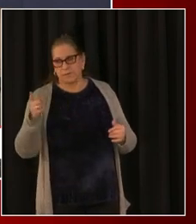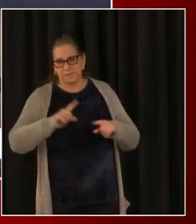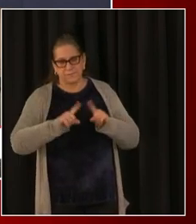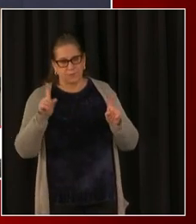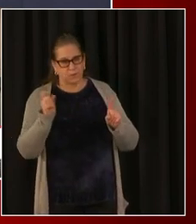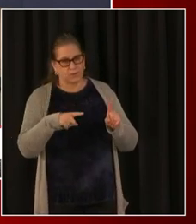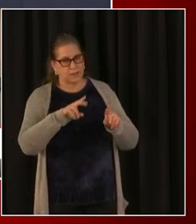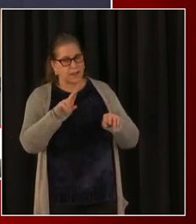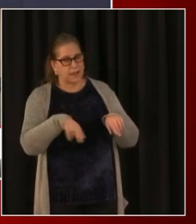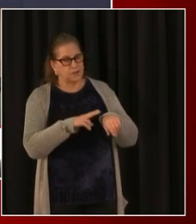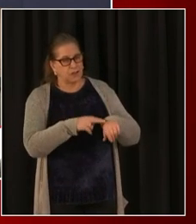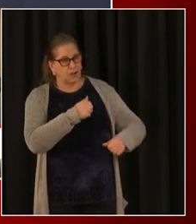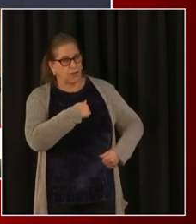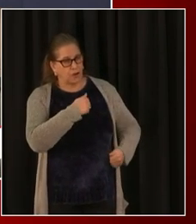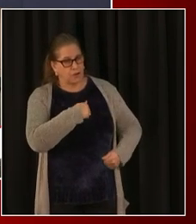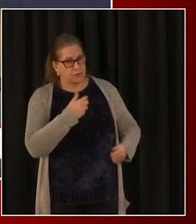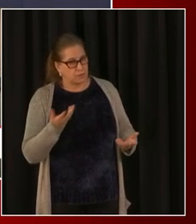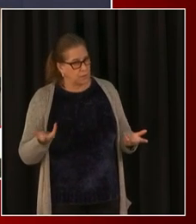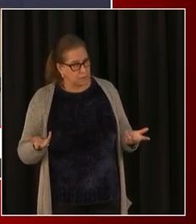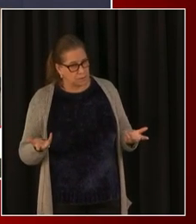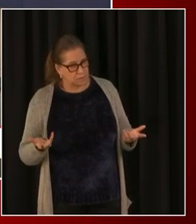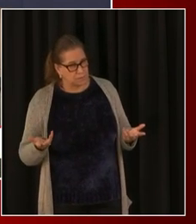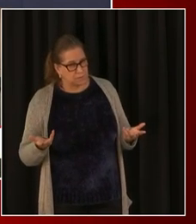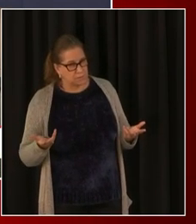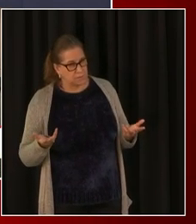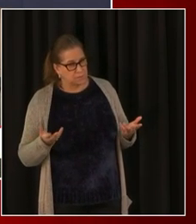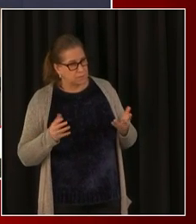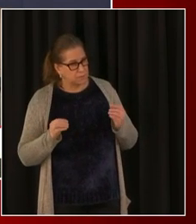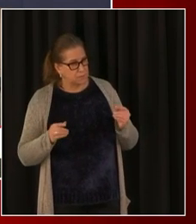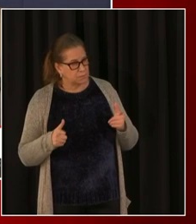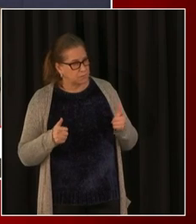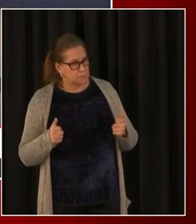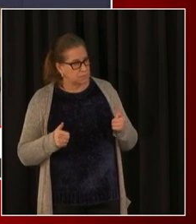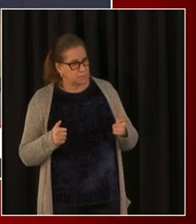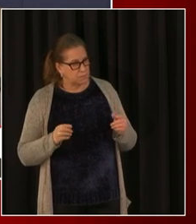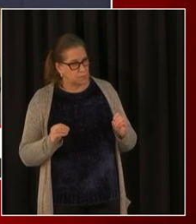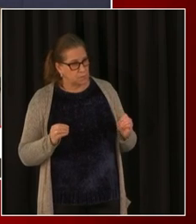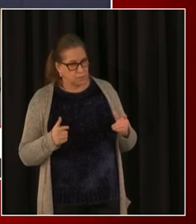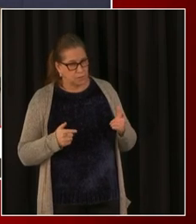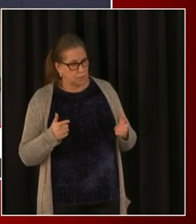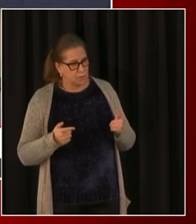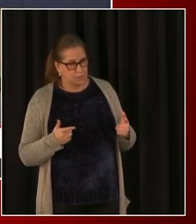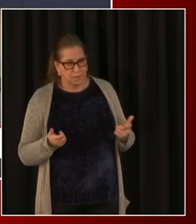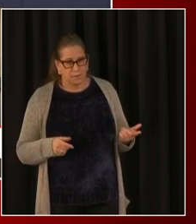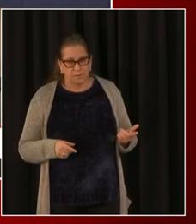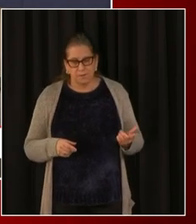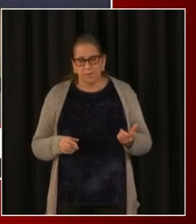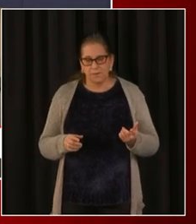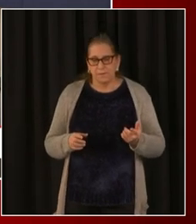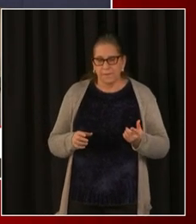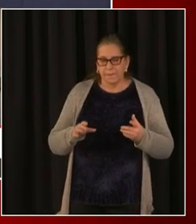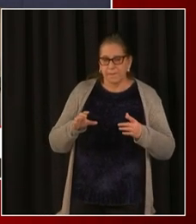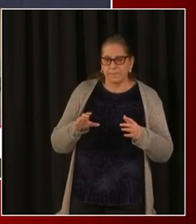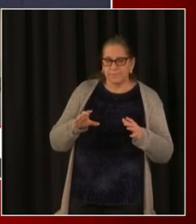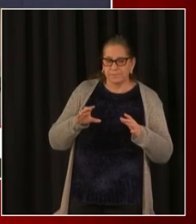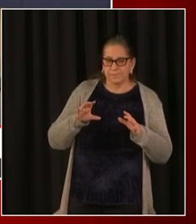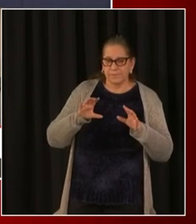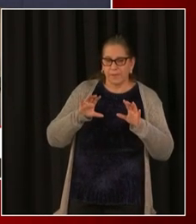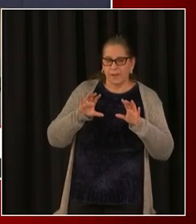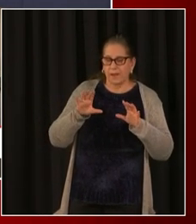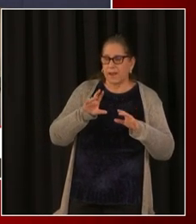they are still not armed? Only the president can arm the National Guard. Let me be clear about